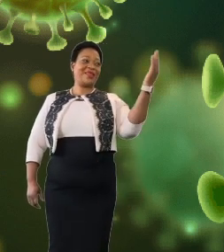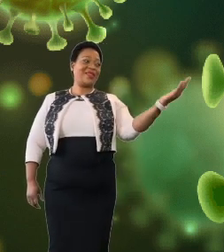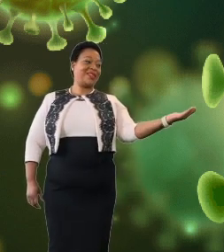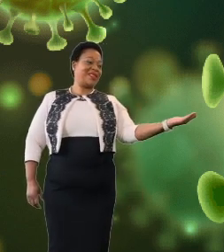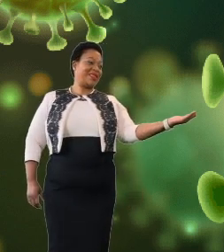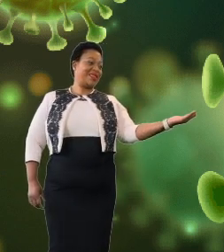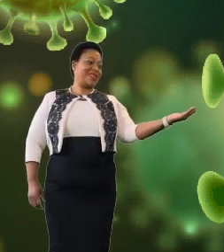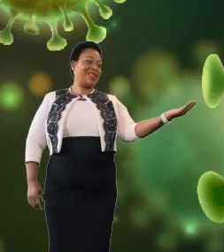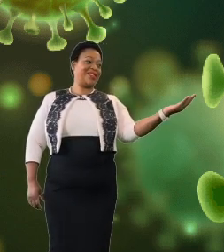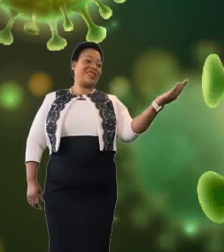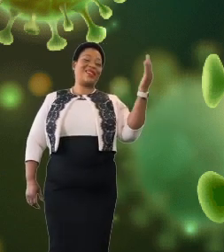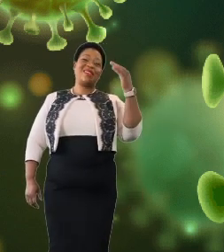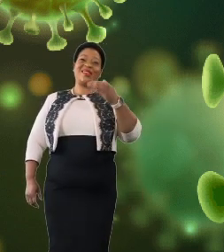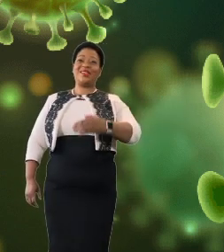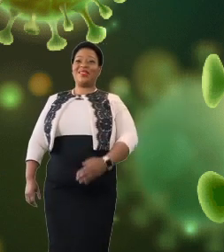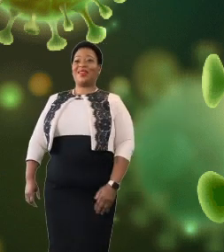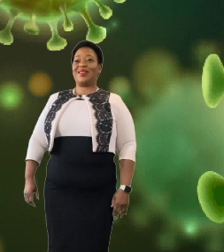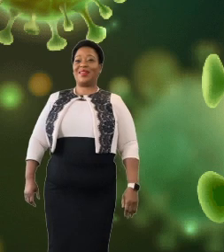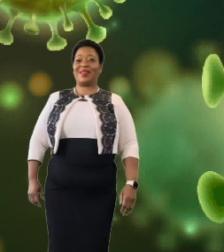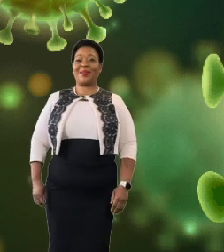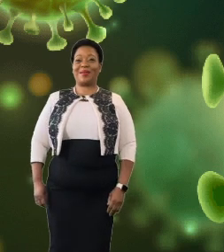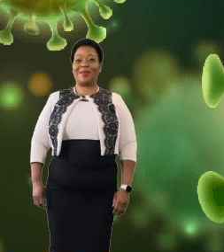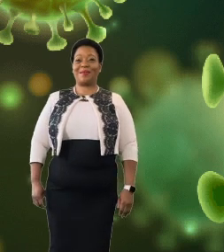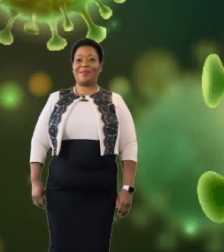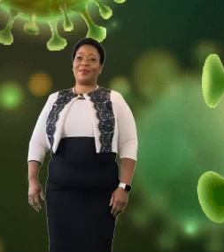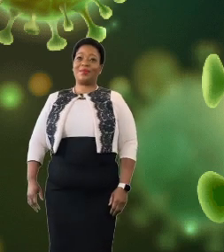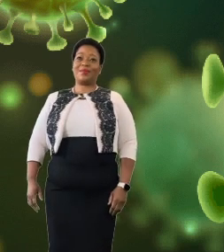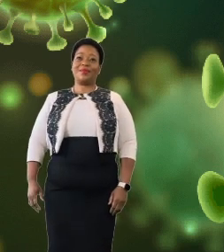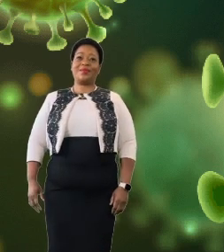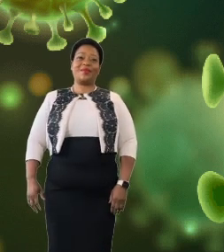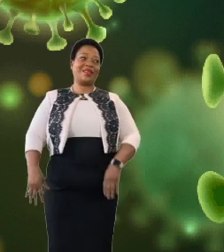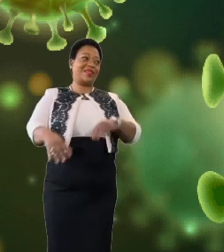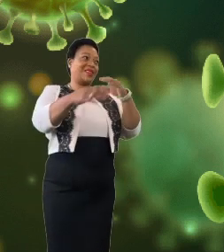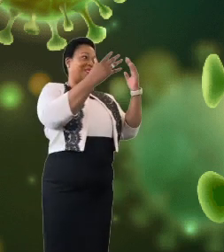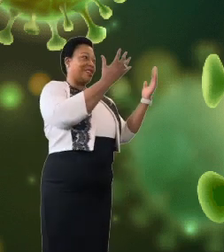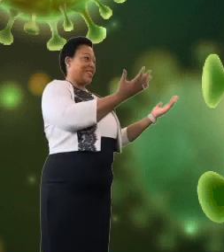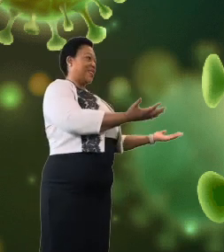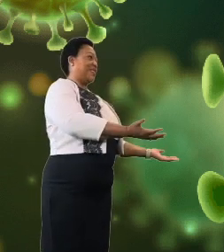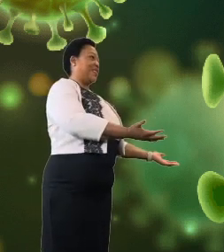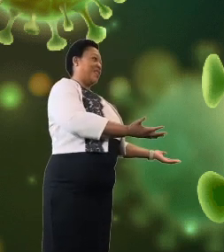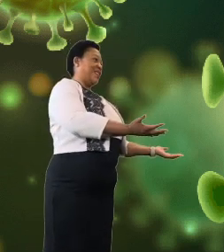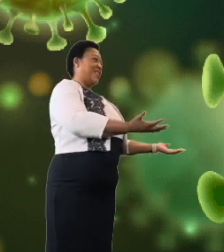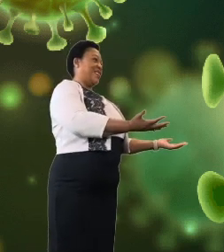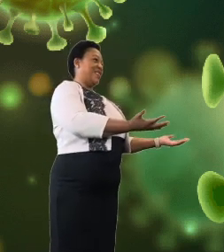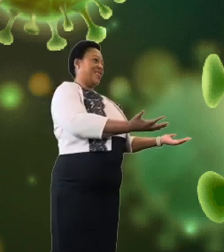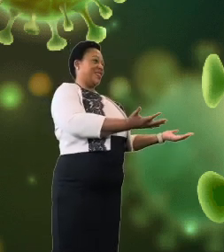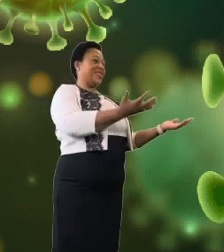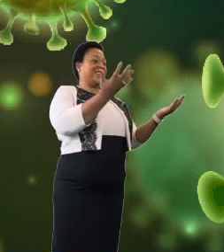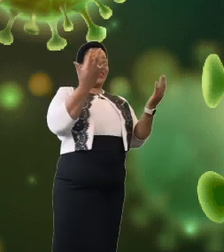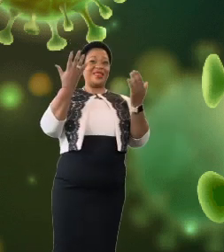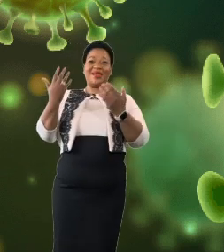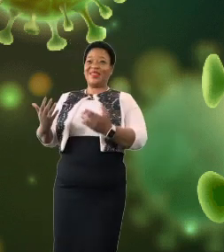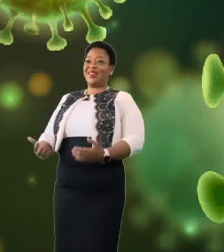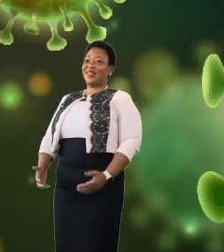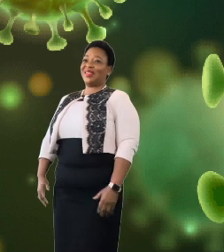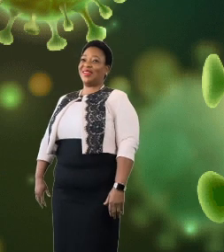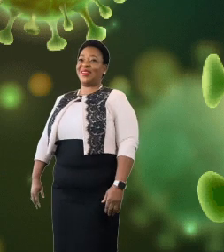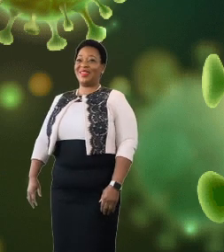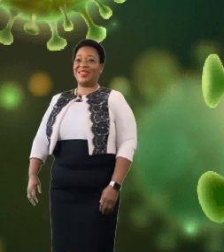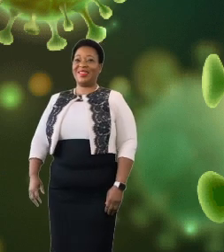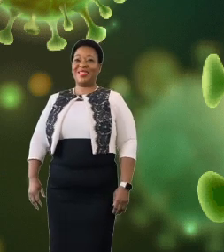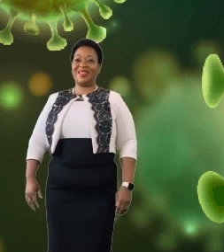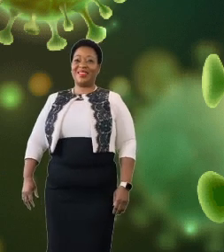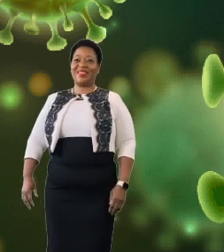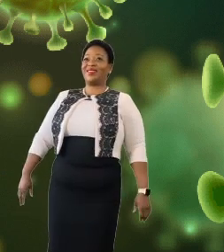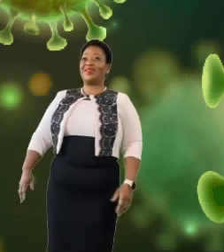moving. I think the one issue we're going to have to take into consideration is the capacity of